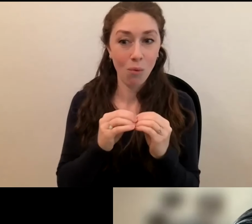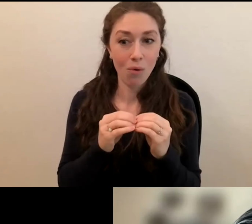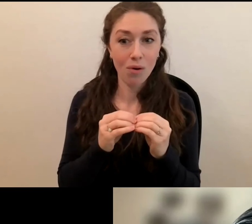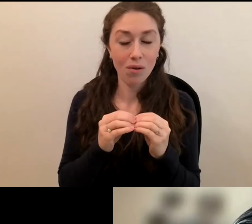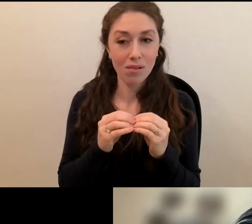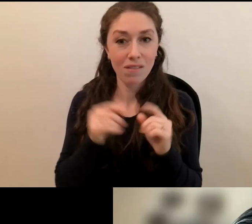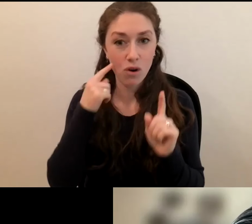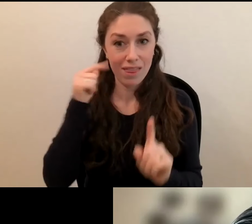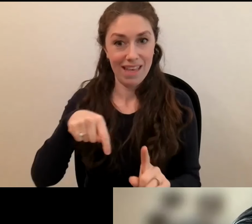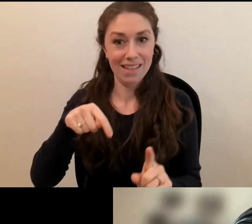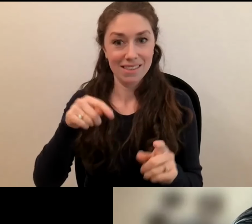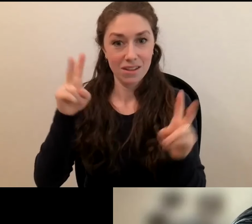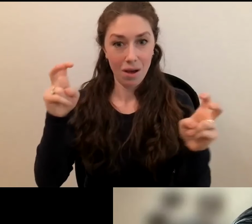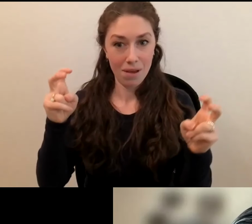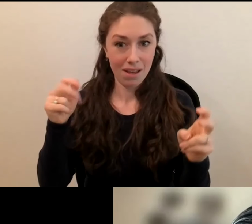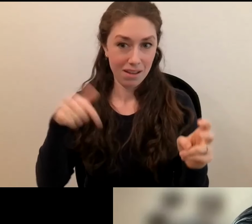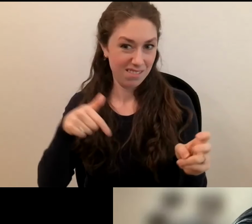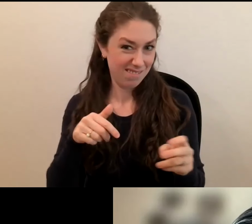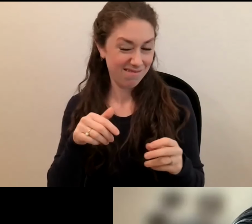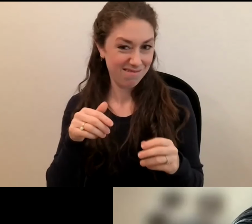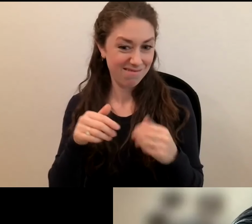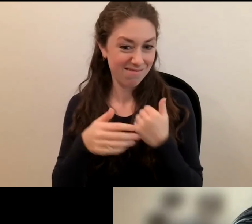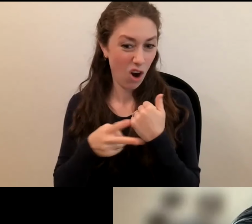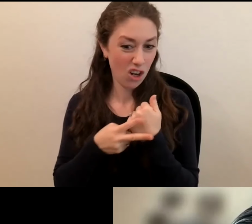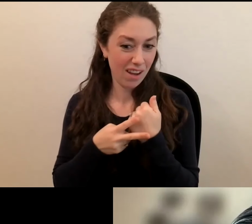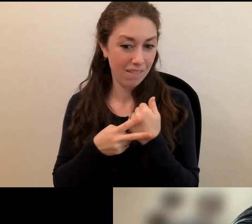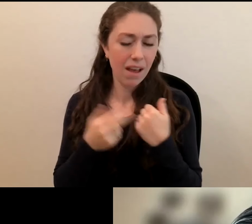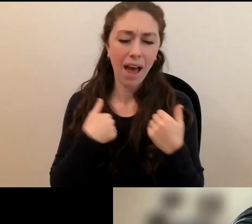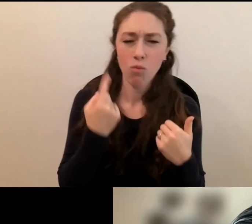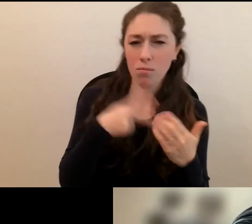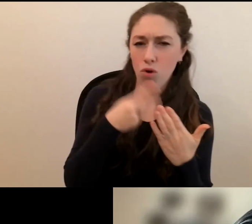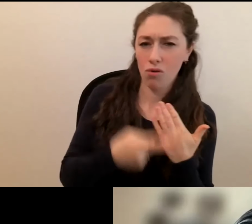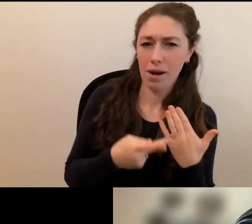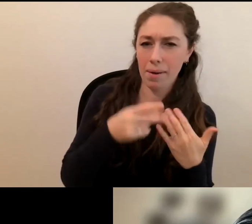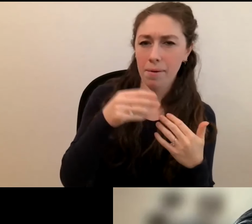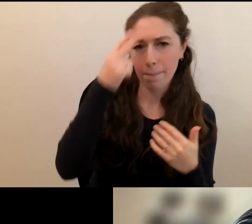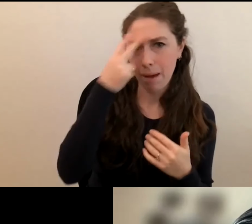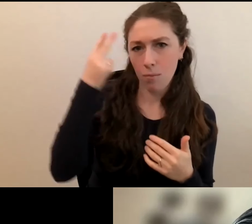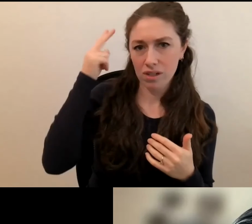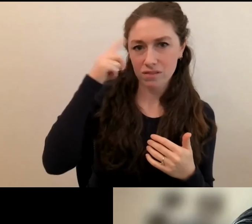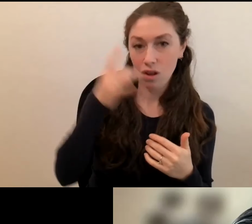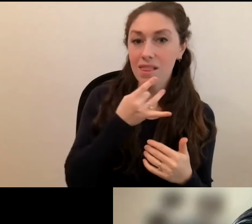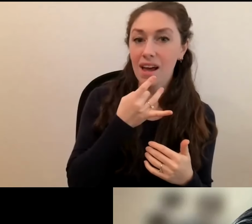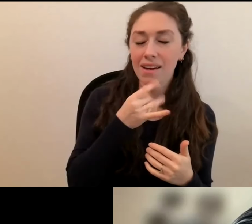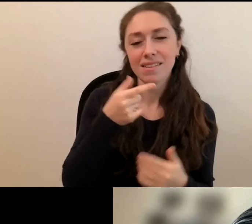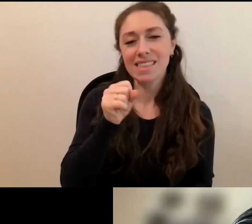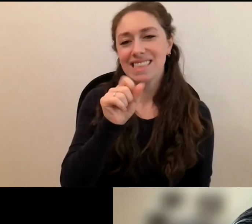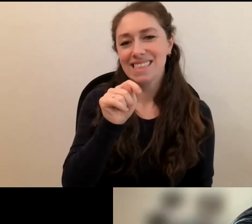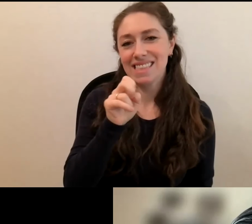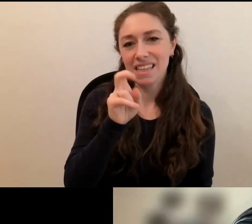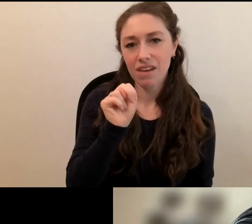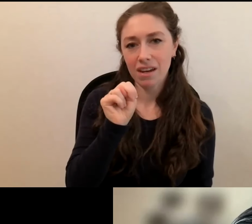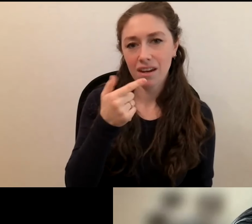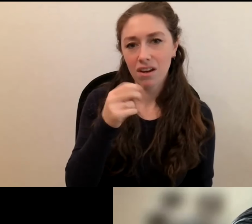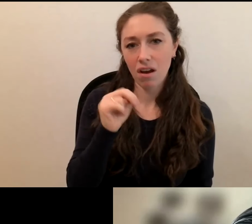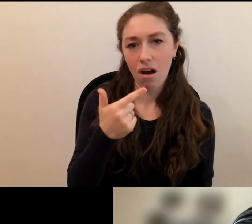particular topic of archive. And we have a program called Memories to Light that's headed by Stephen Gong, our executive director here